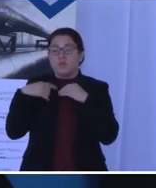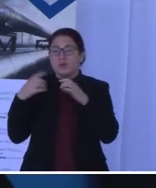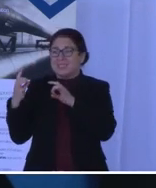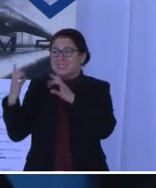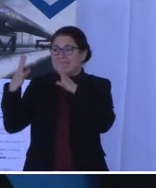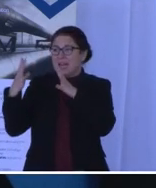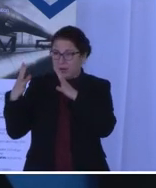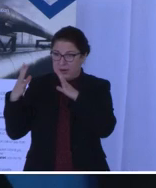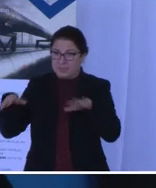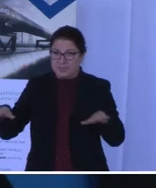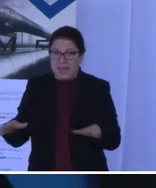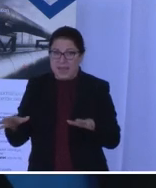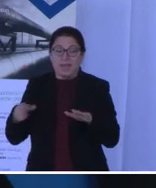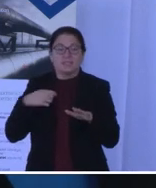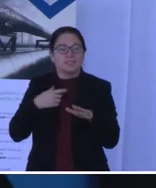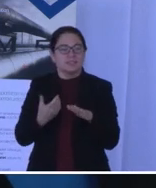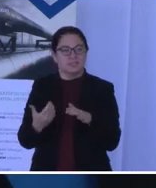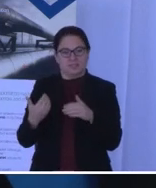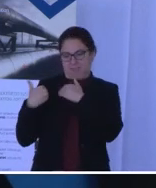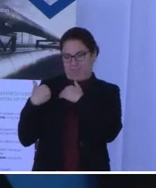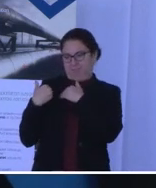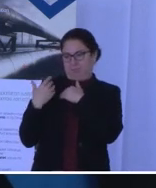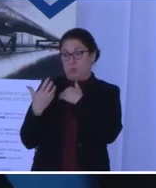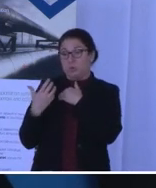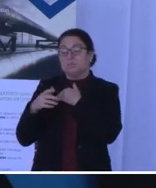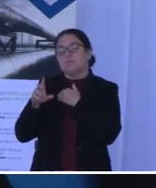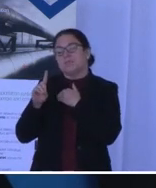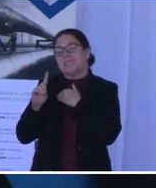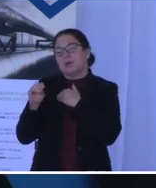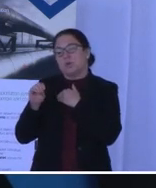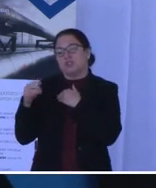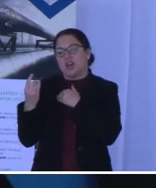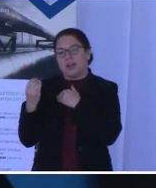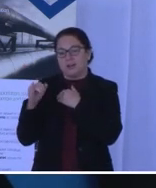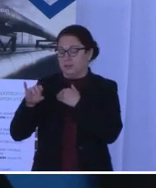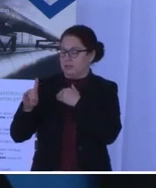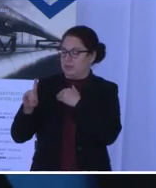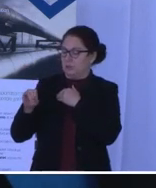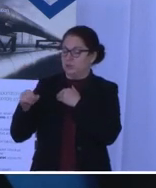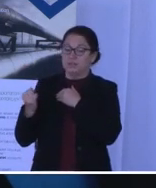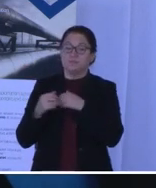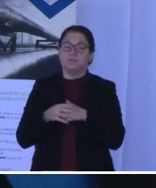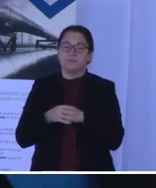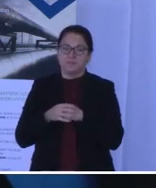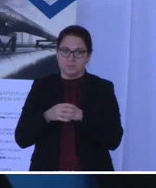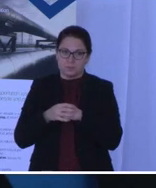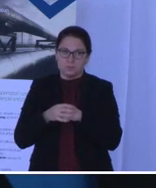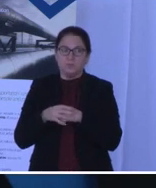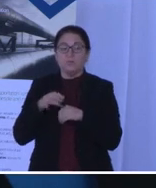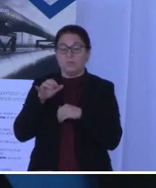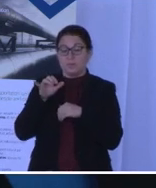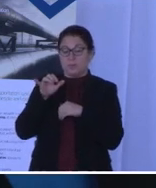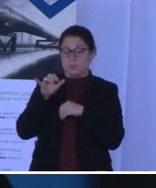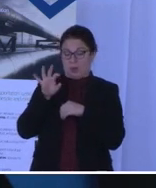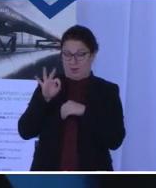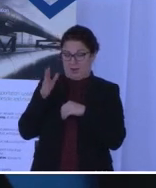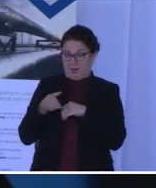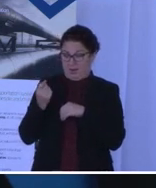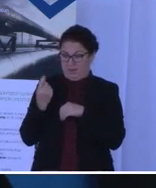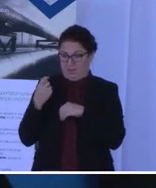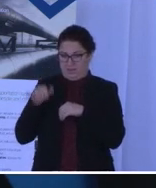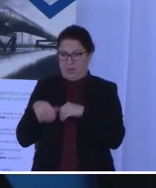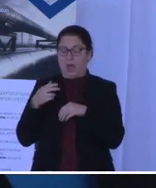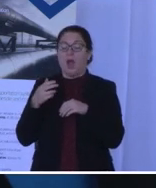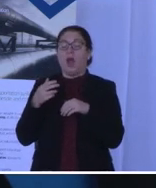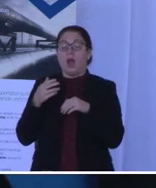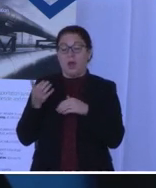on the Department of Justice and the FBI. On that particular morning, I was driving in to work. I had